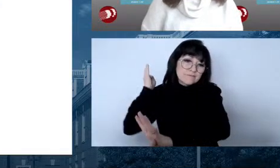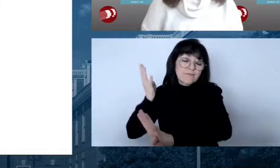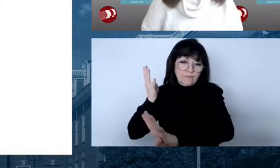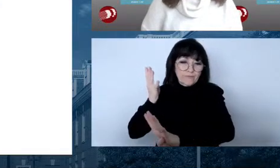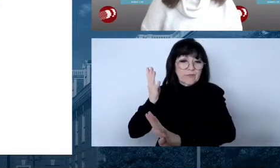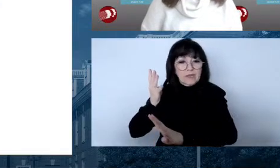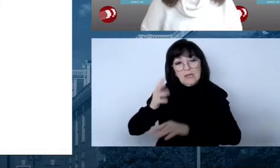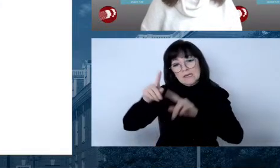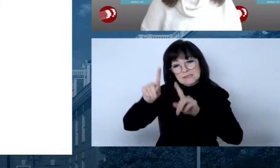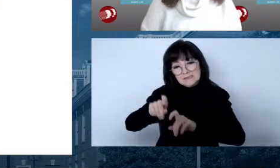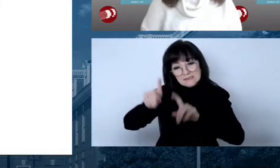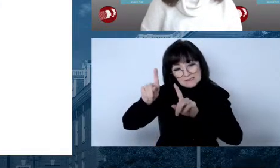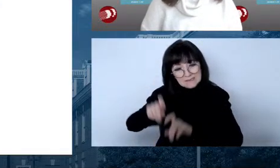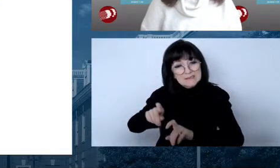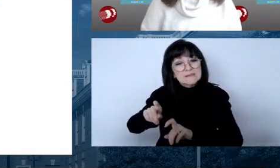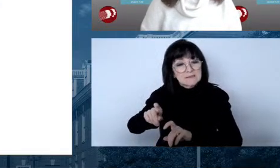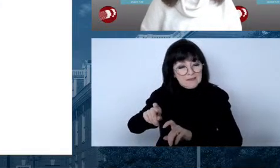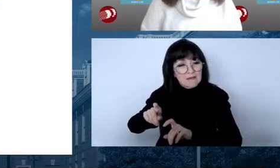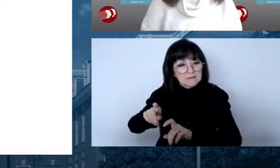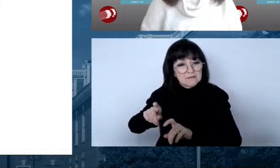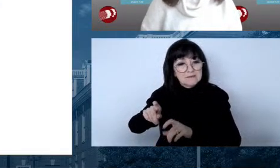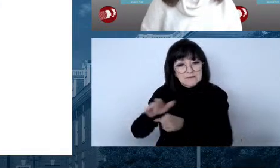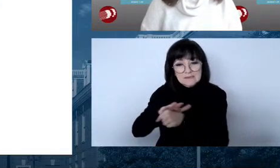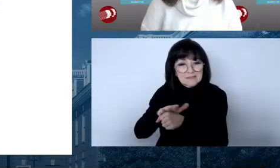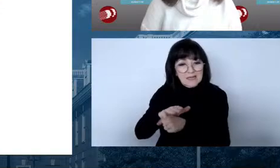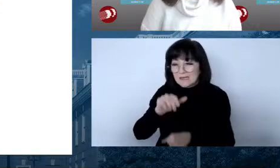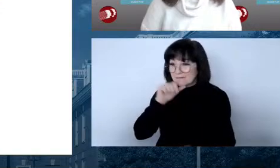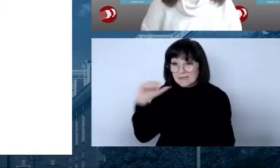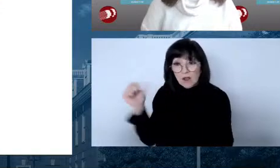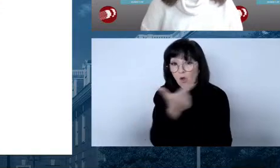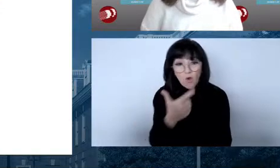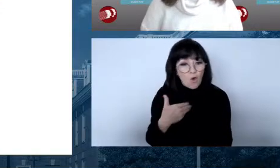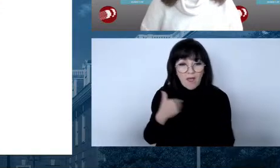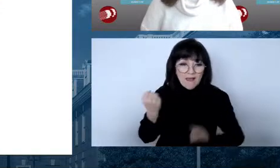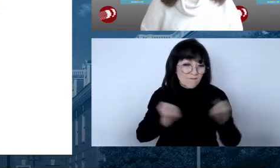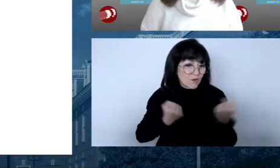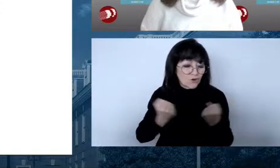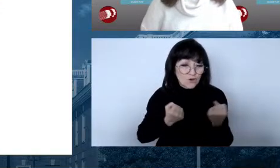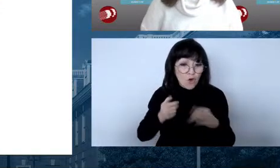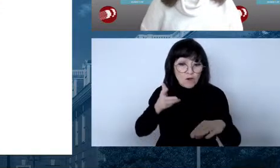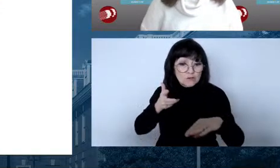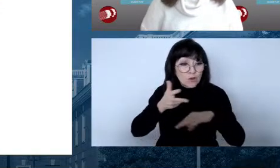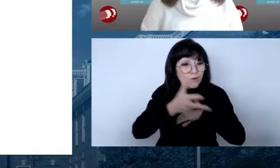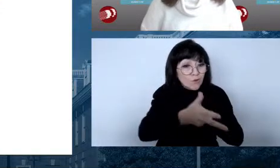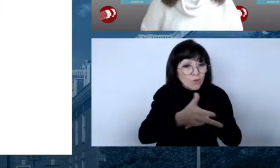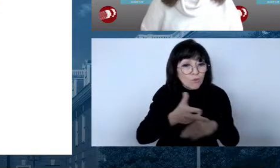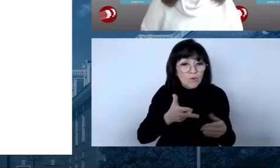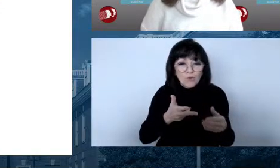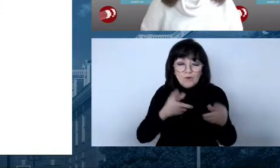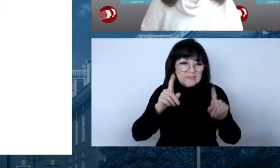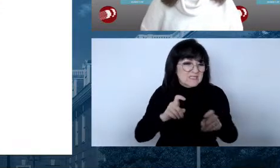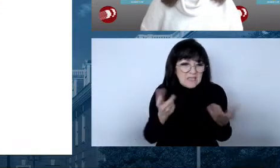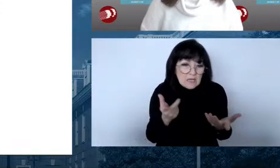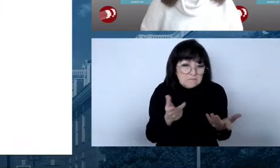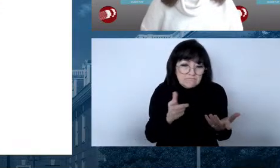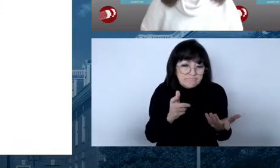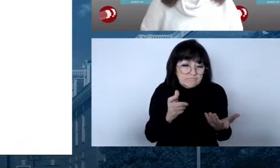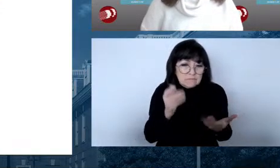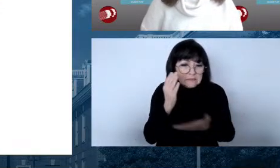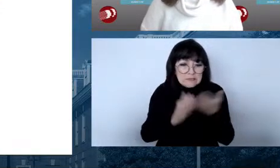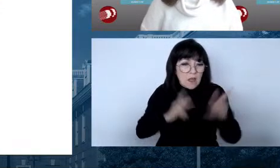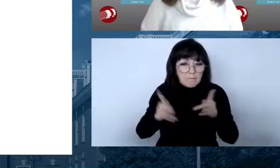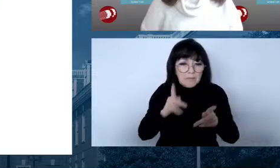increases equity. Not everyone can go to a drive-through site. Not everyone has a vehicle. So we continue to respond to this and are